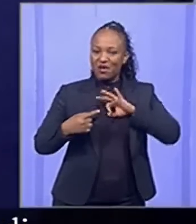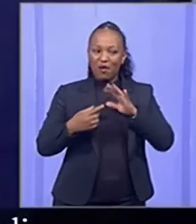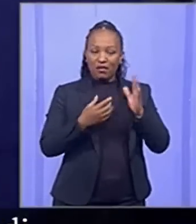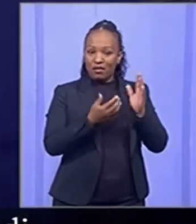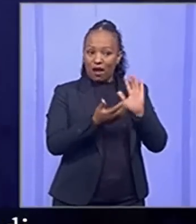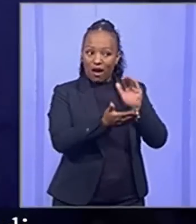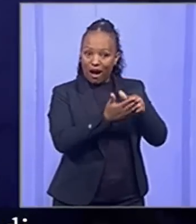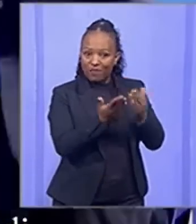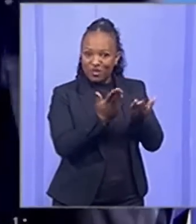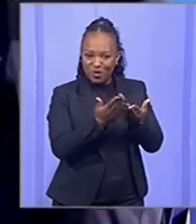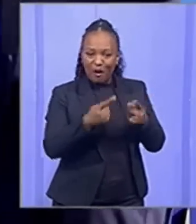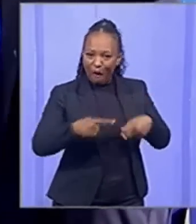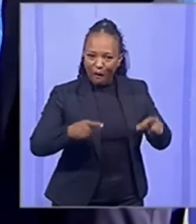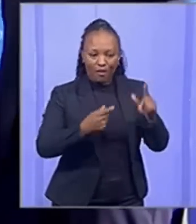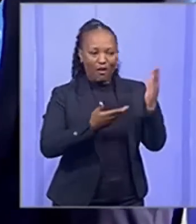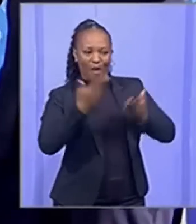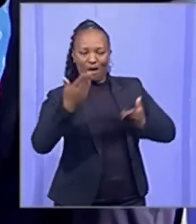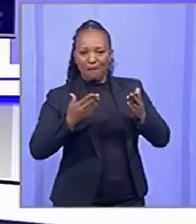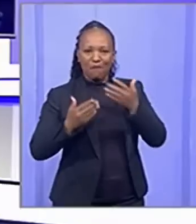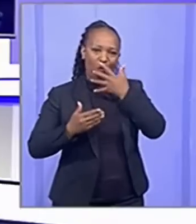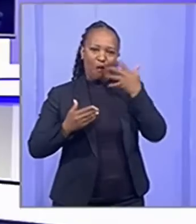hae.